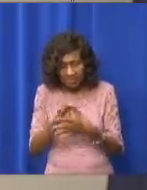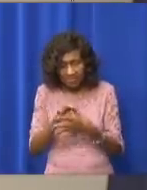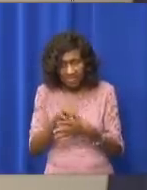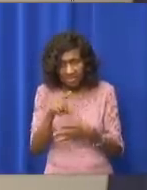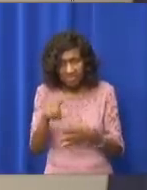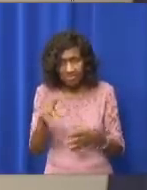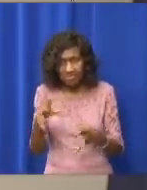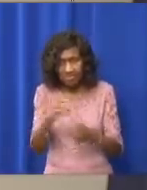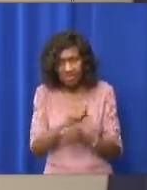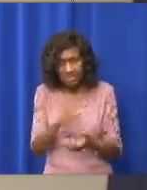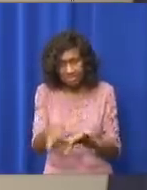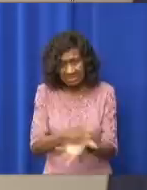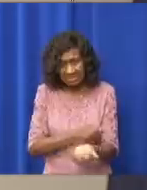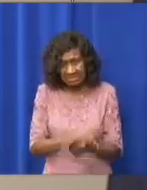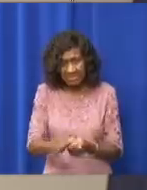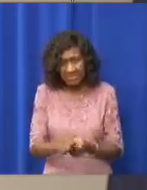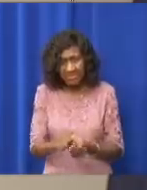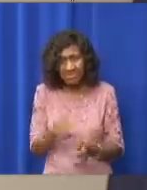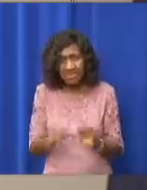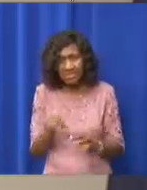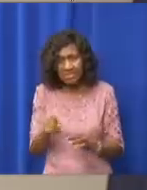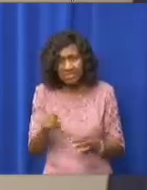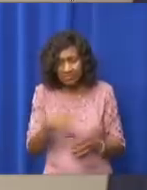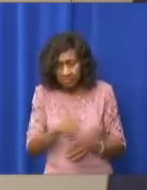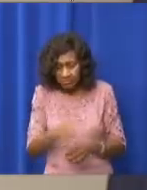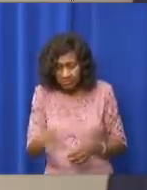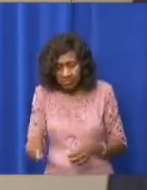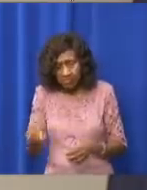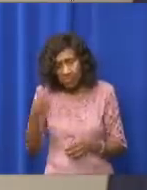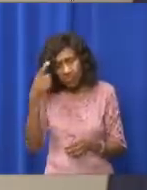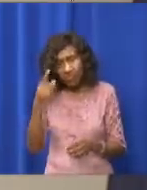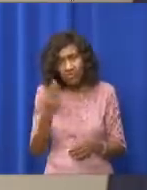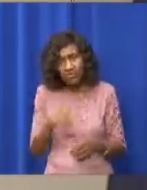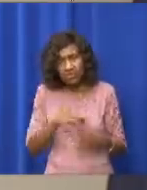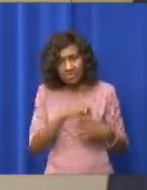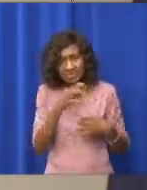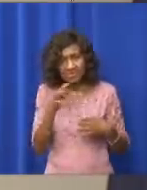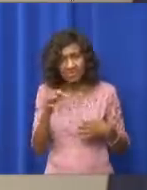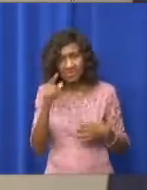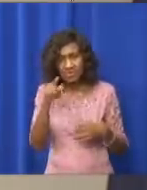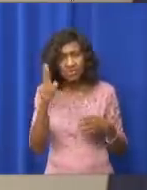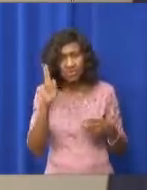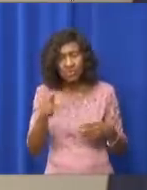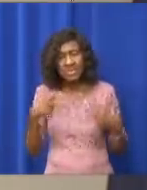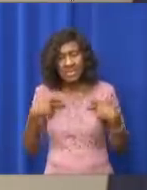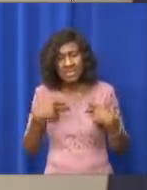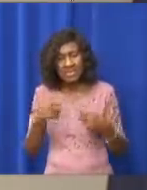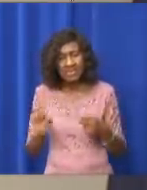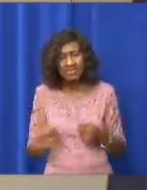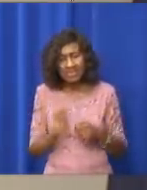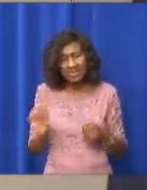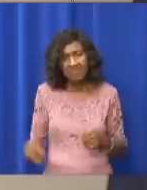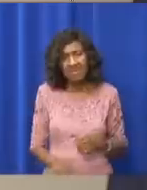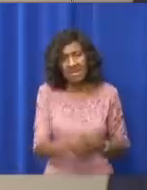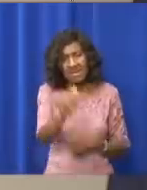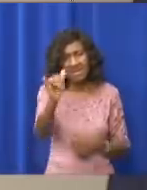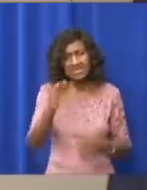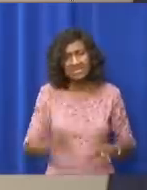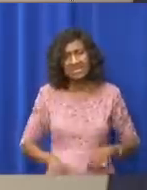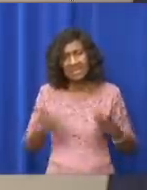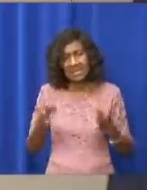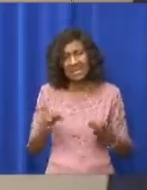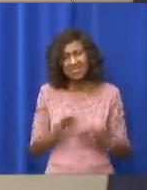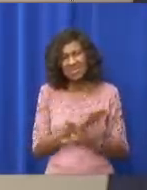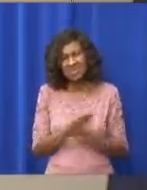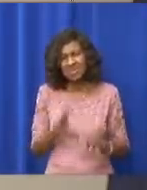destruction. Whoever sows to please the Spirit will reap eternal life. Let us not become weary in doing